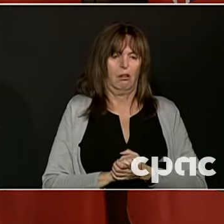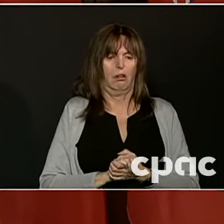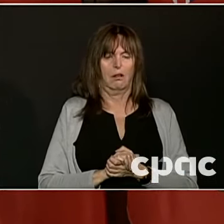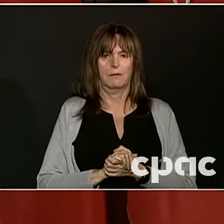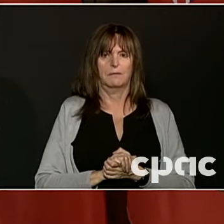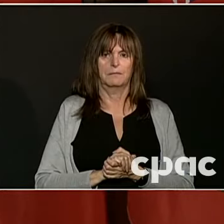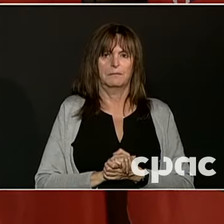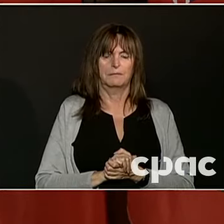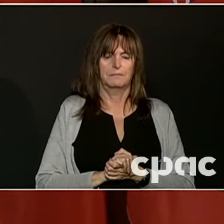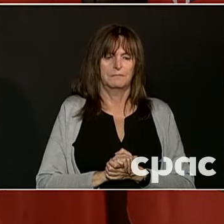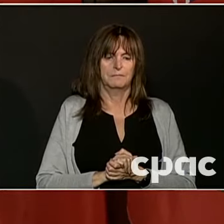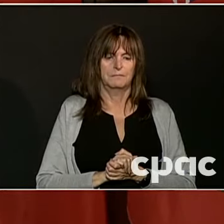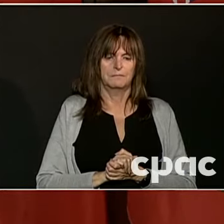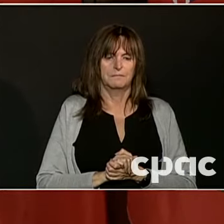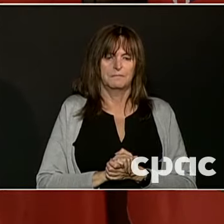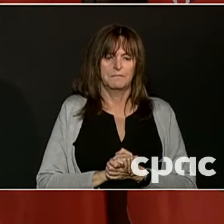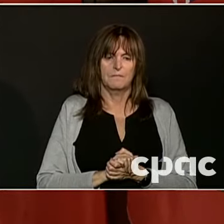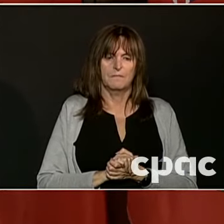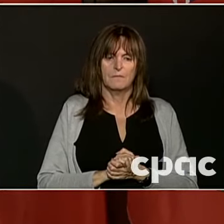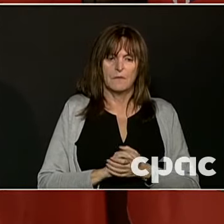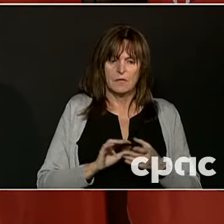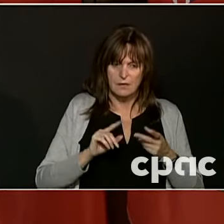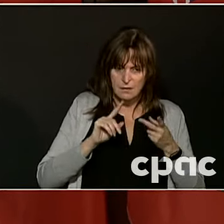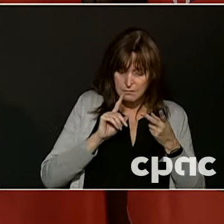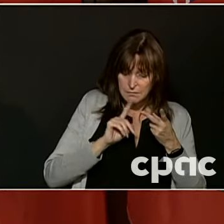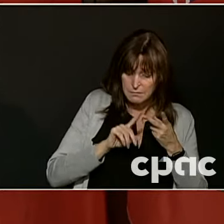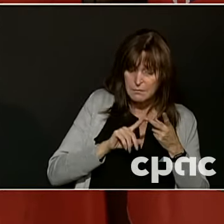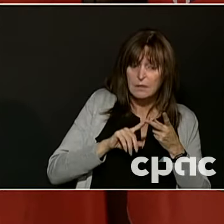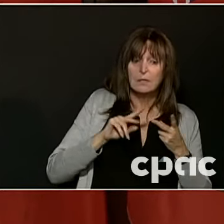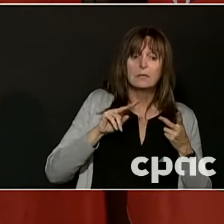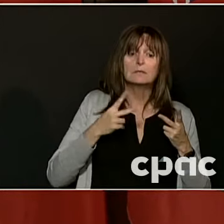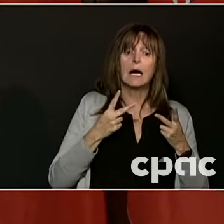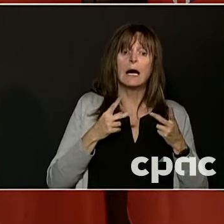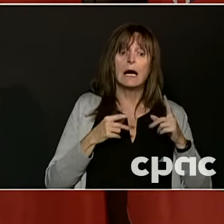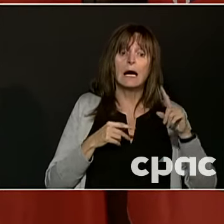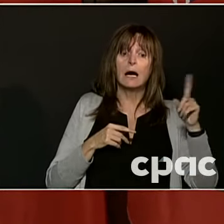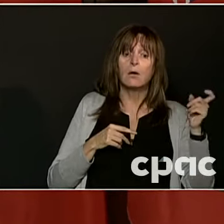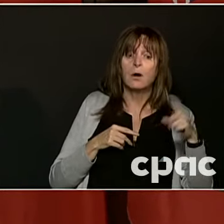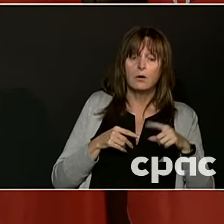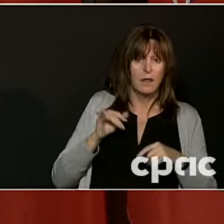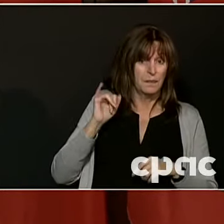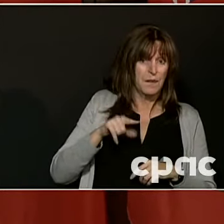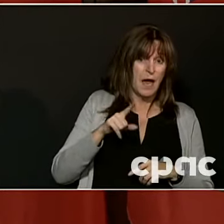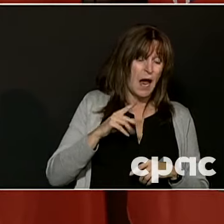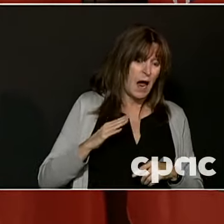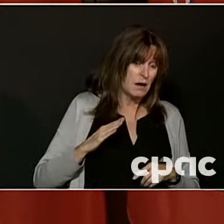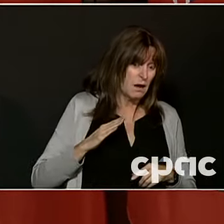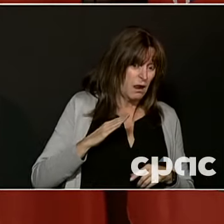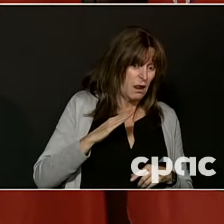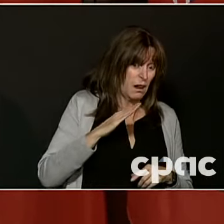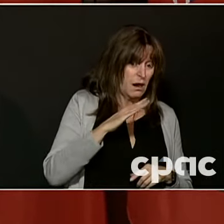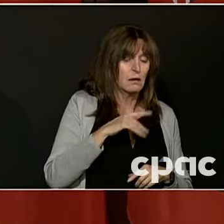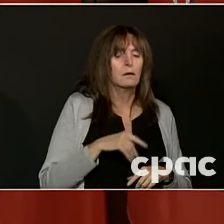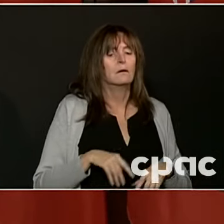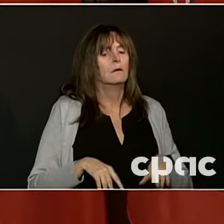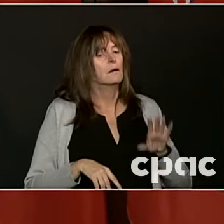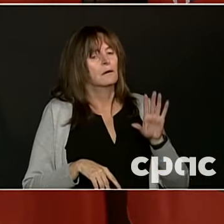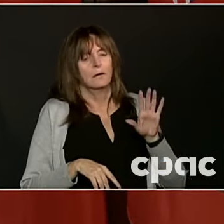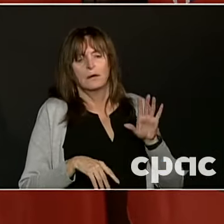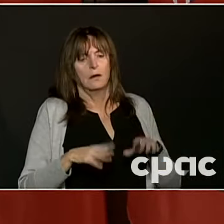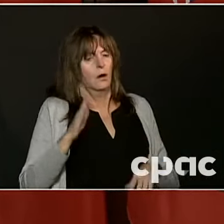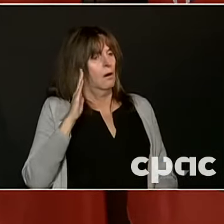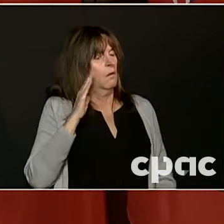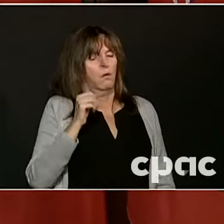Okay, so that's everything where it is now. Well, you'll continue to see the growth, so it won't be a flat line. You'll continue to see growth in